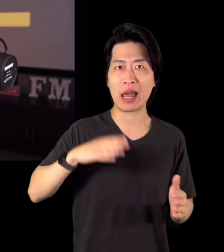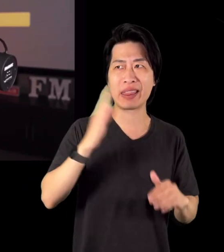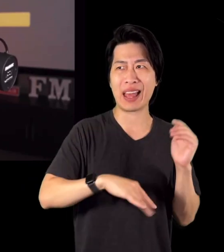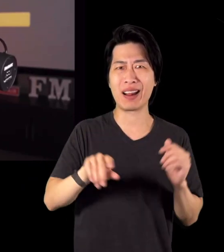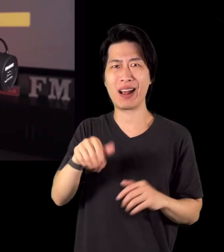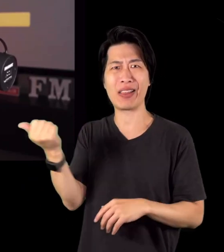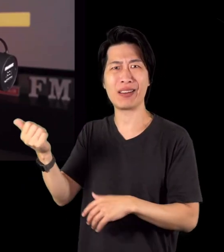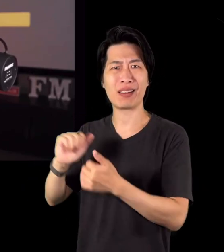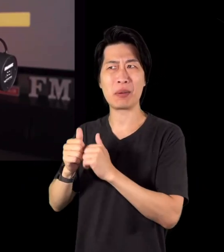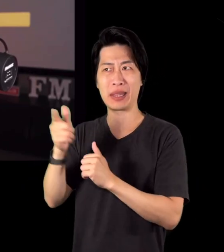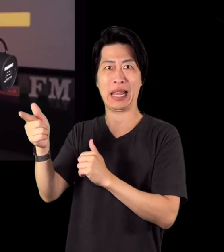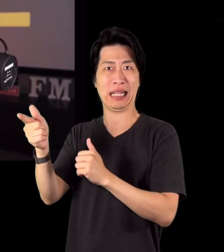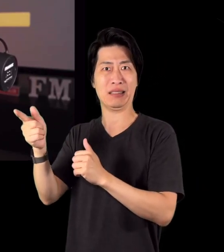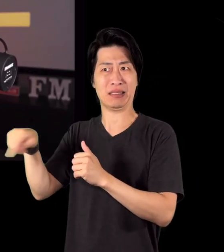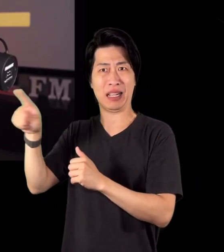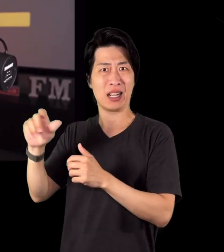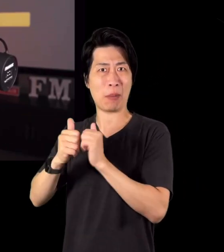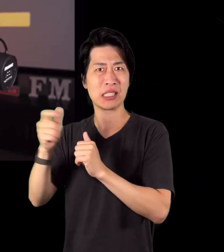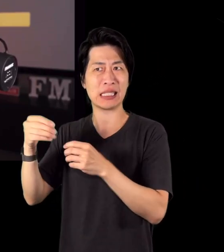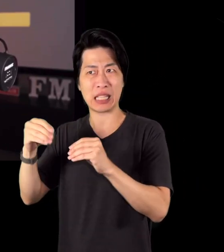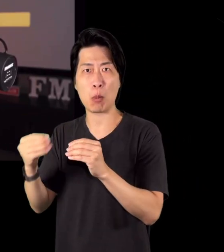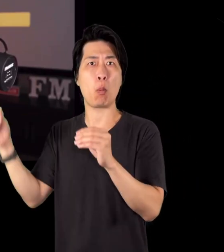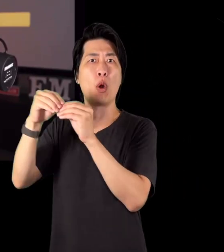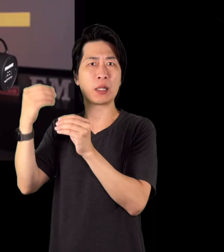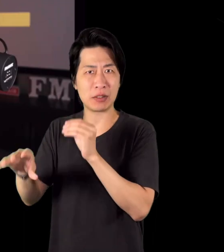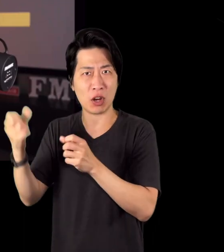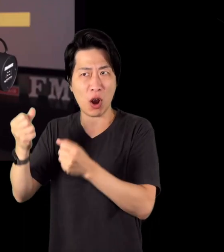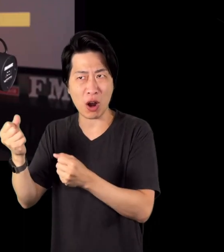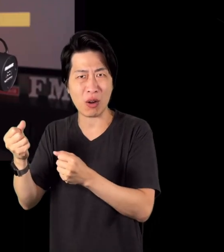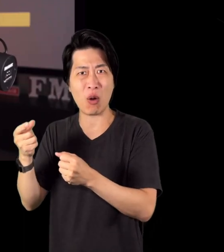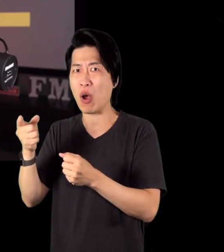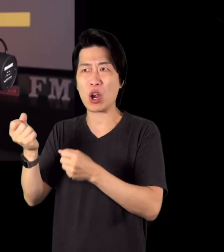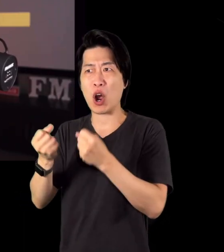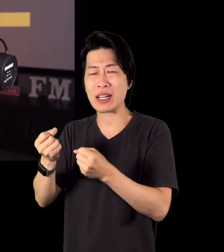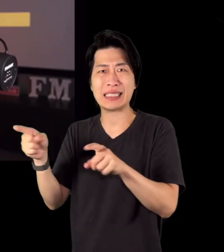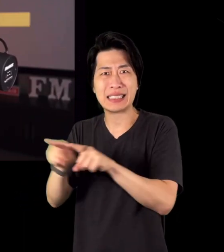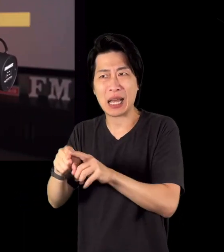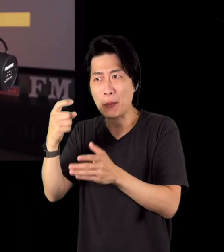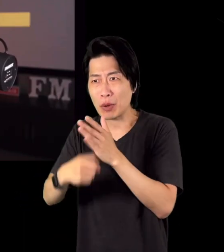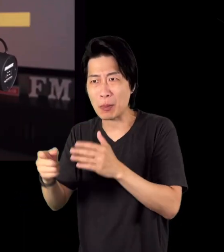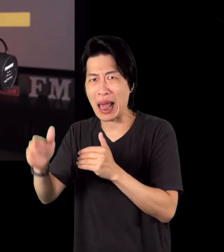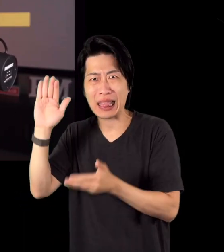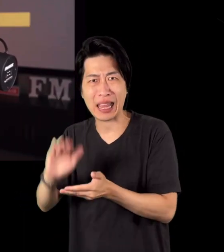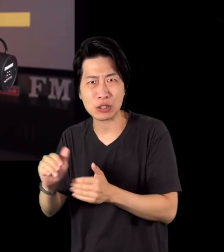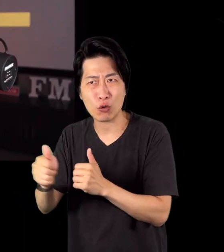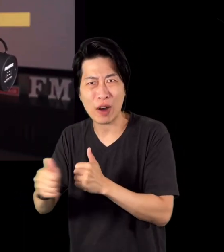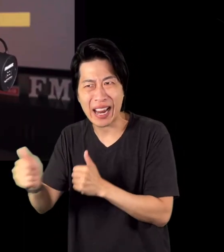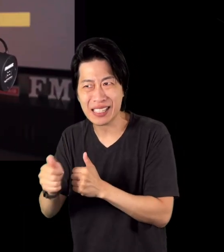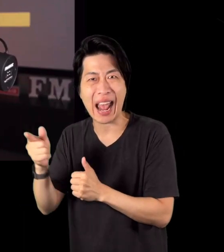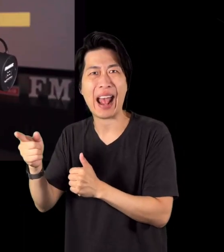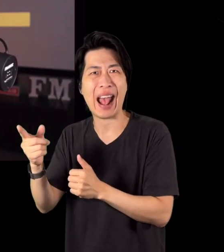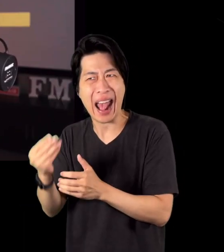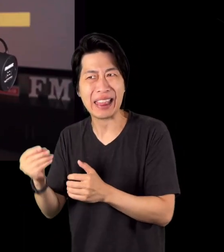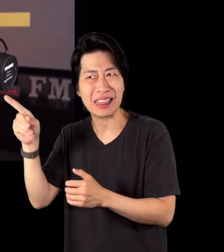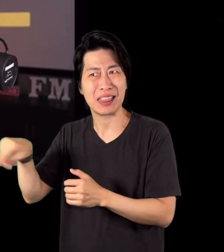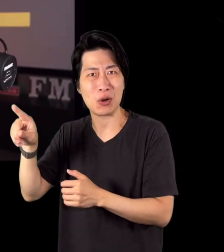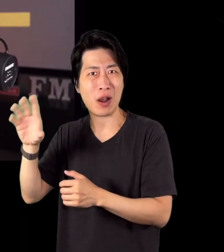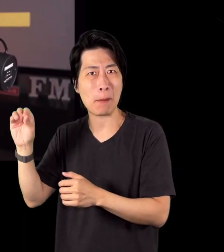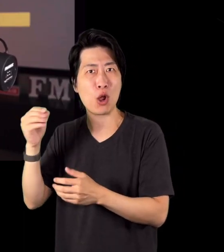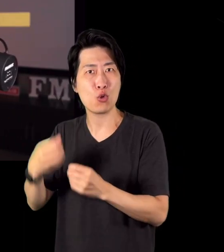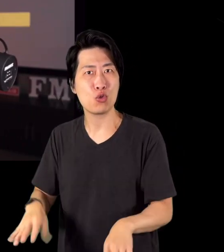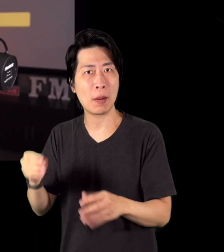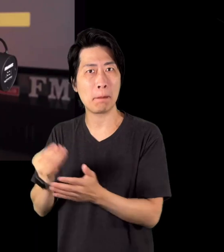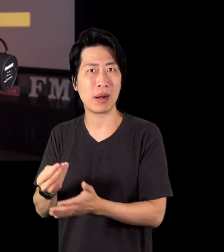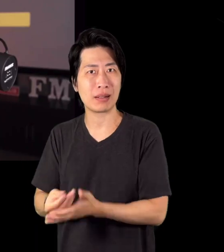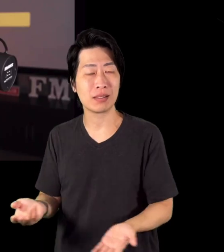everyone else is mostly selling more expensive cars or cars in the same price bracket but for less range, and they're losing money. Now, this could